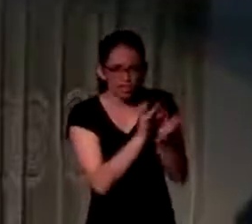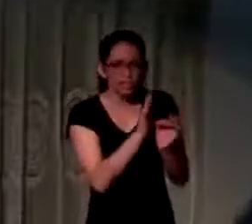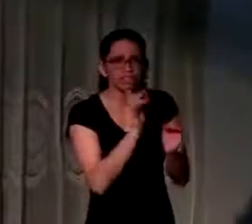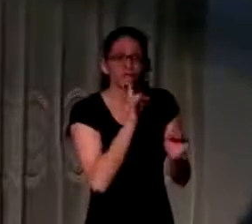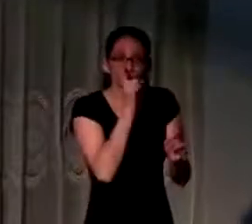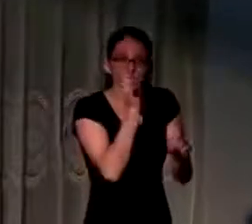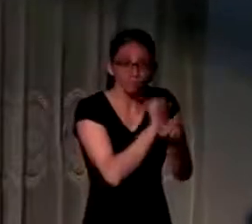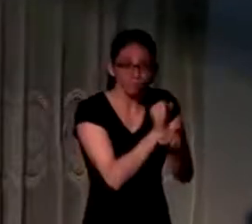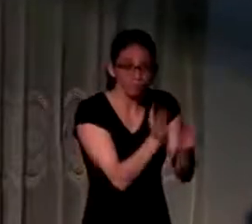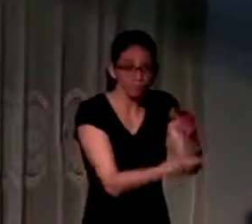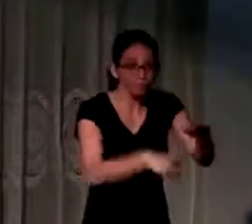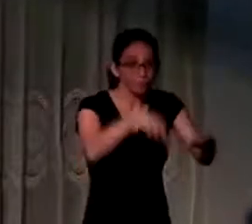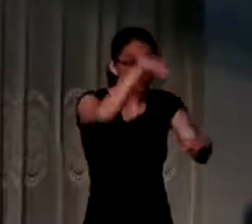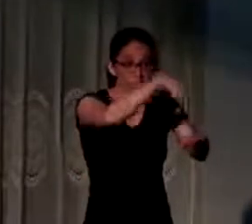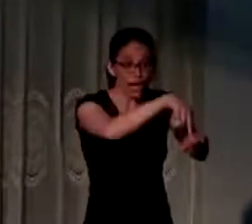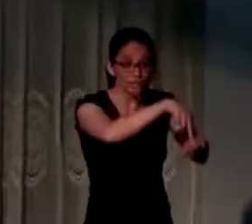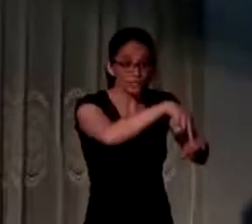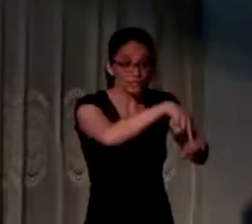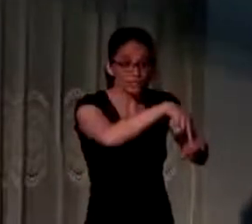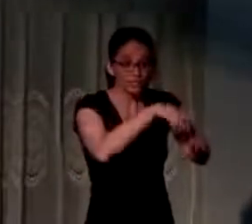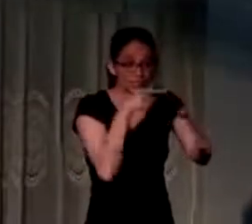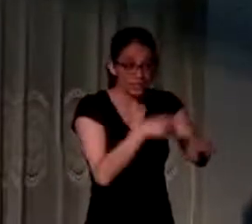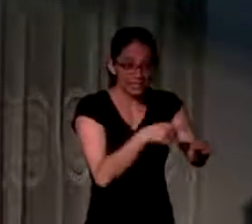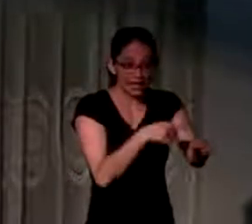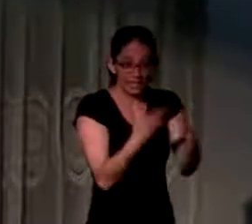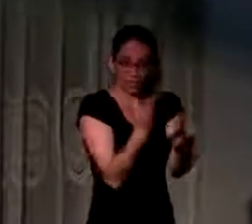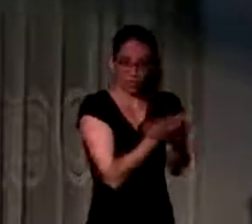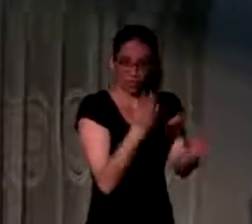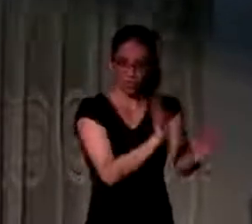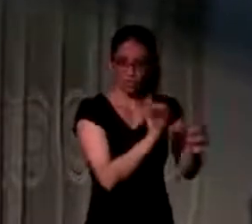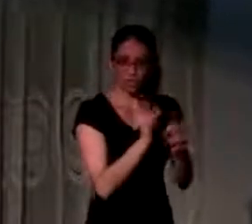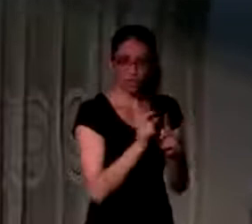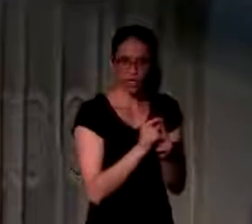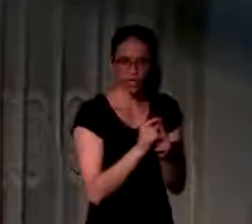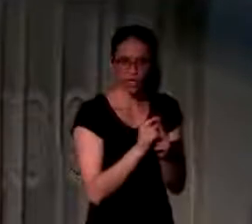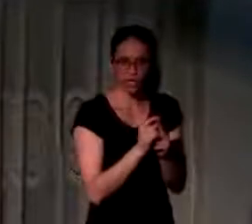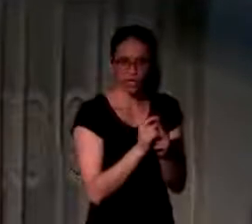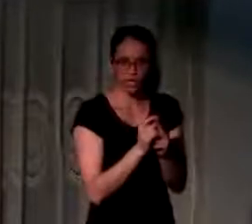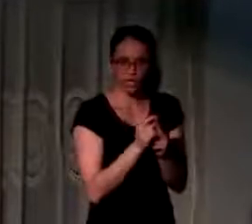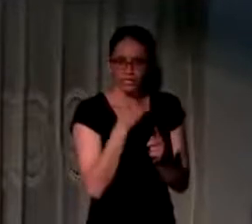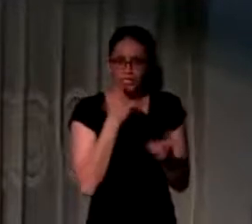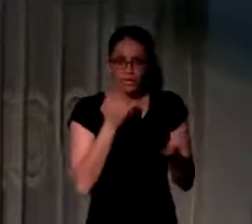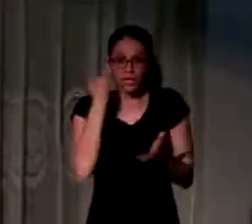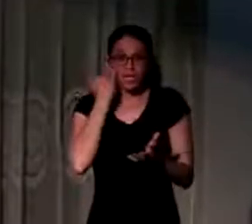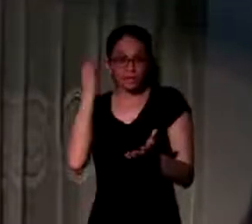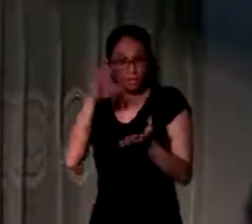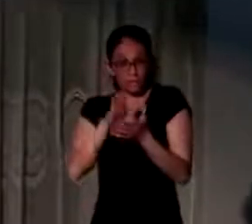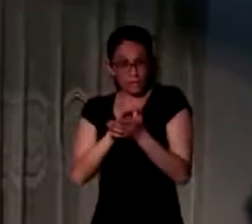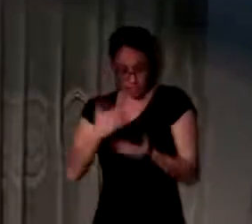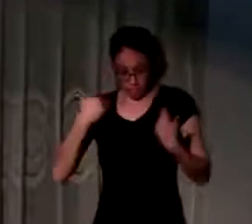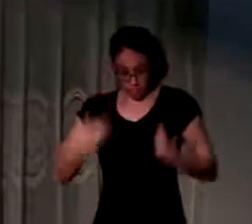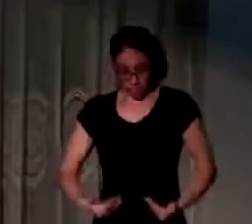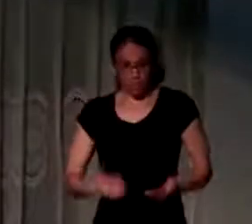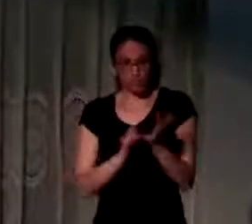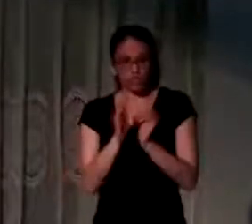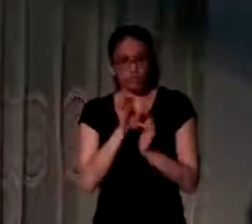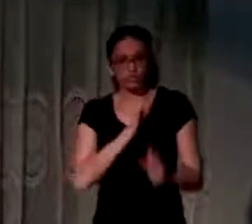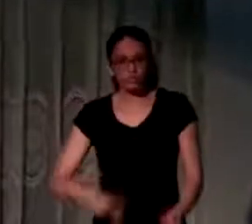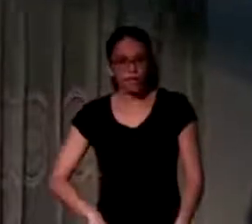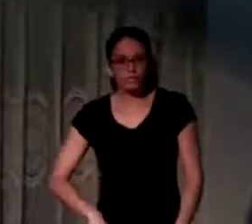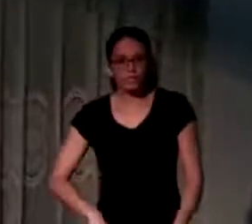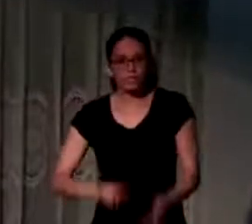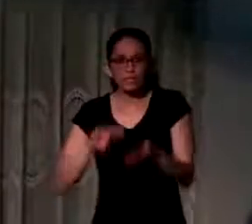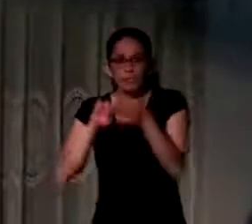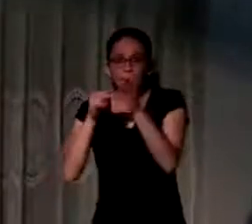true. All the things he said, if you just believe in me, my Father will count you righteous. If you follow